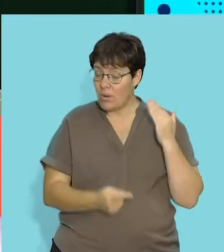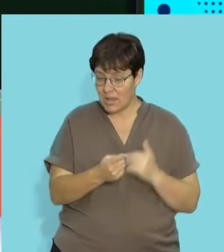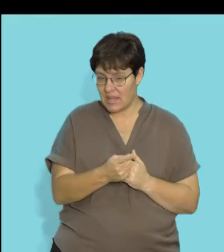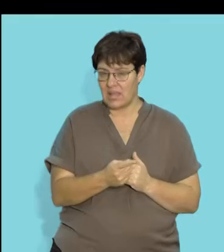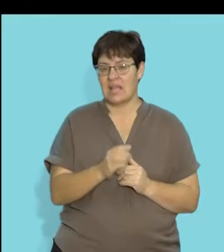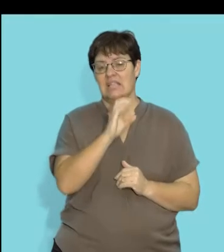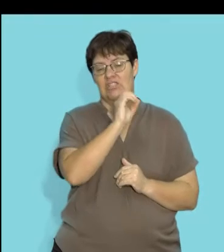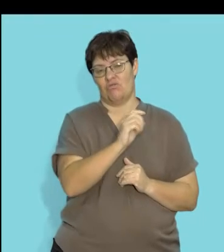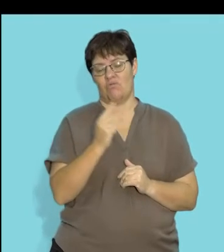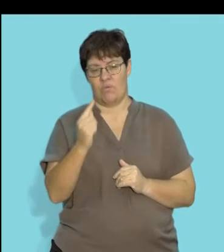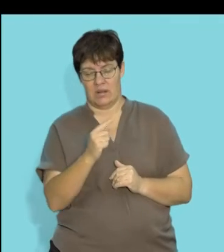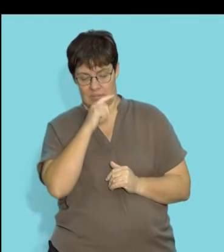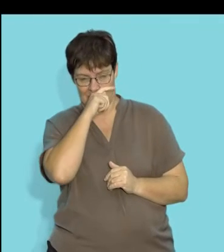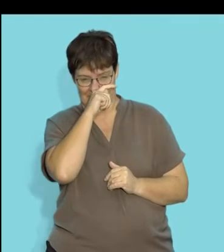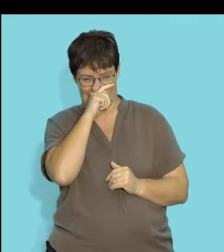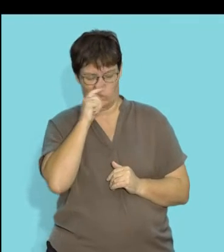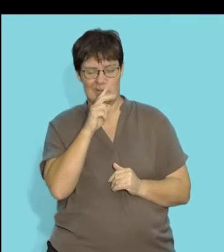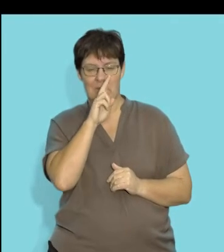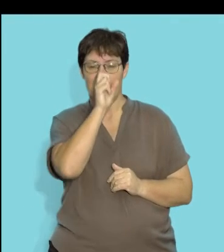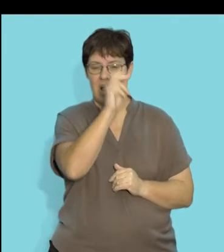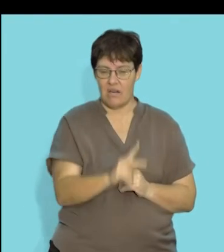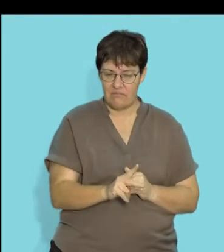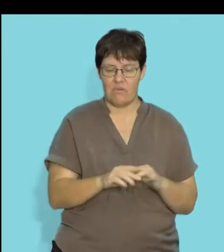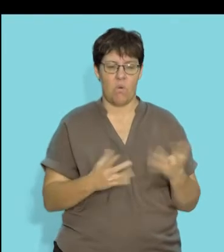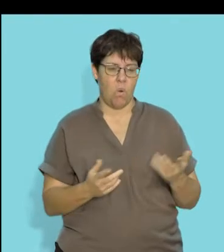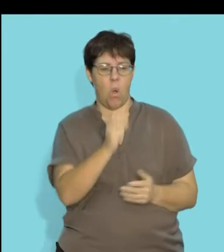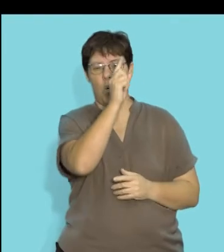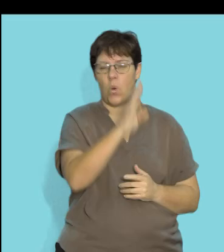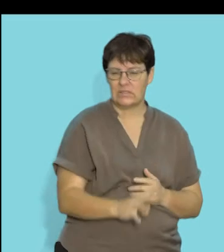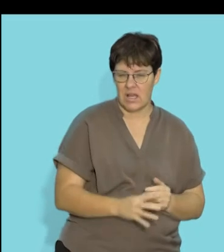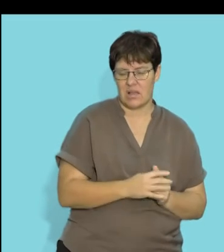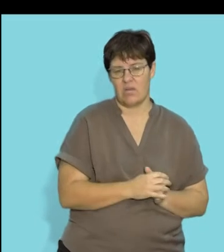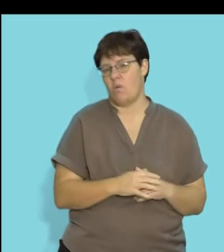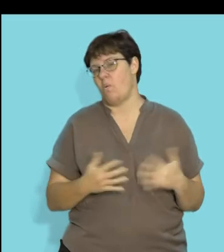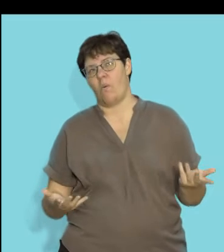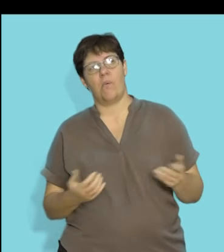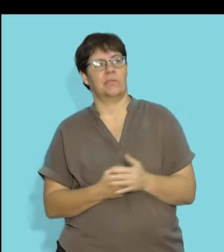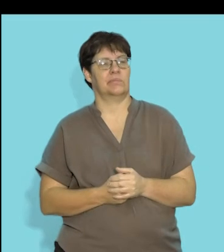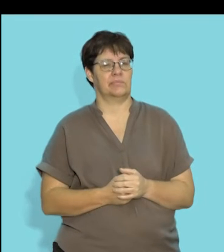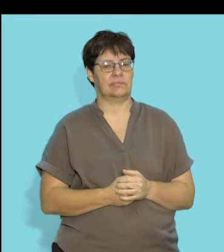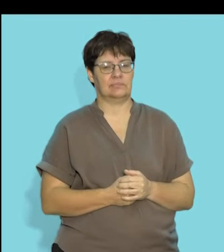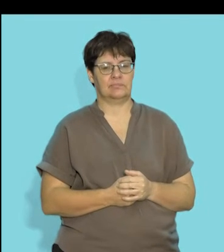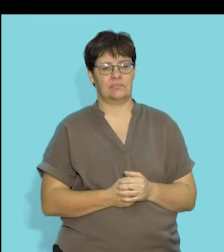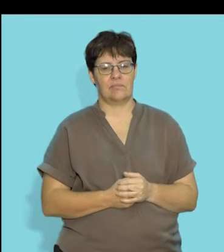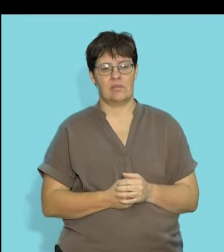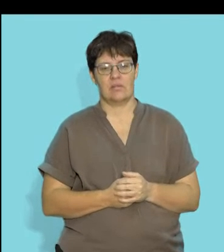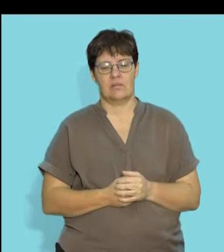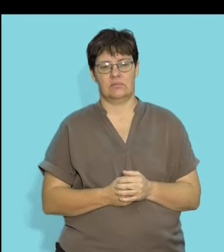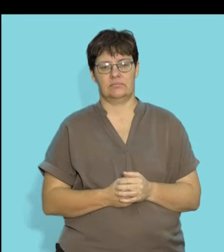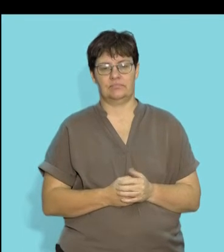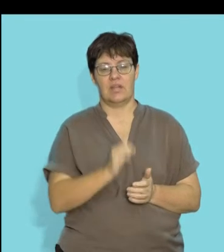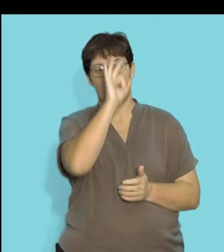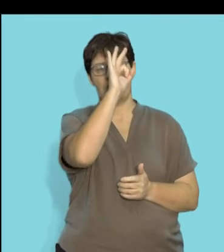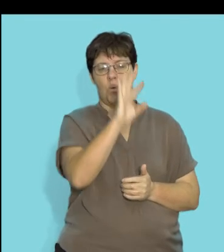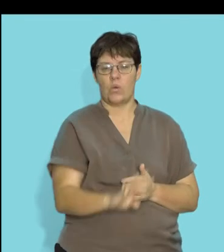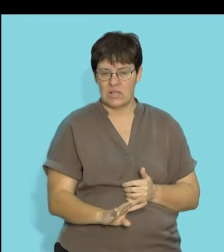So it can only be between 0 and 1. As you saw, it was a half, or it can be a quarter, or it